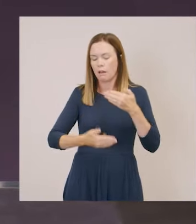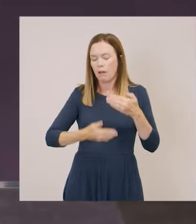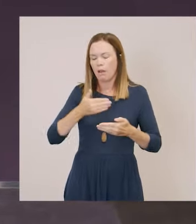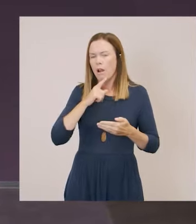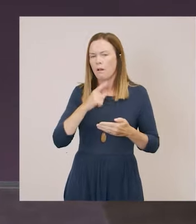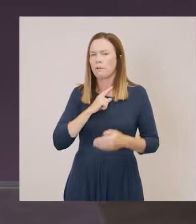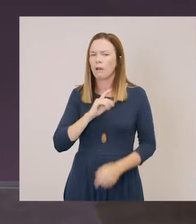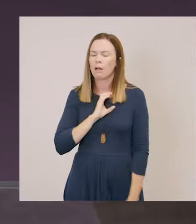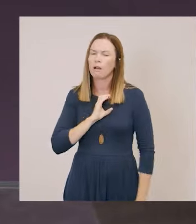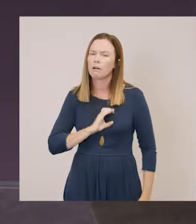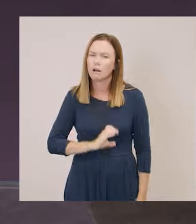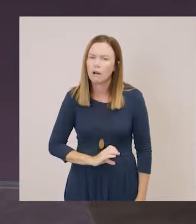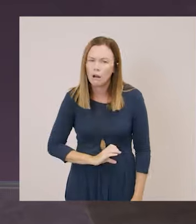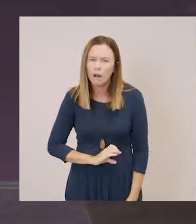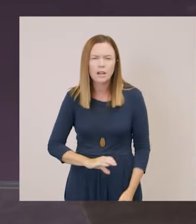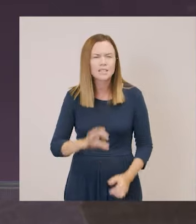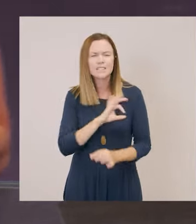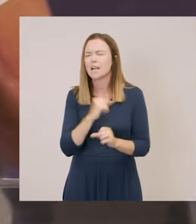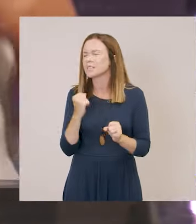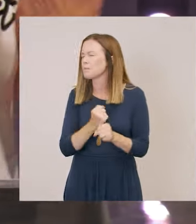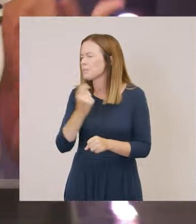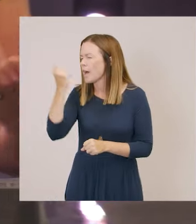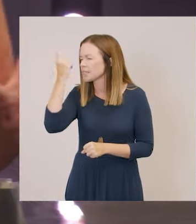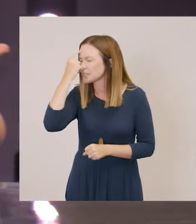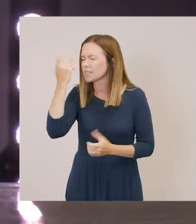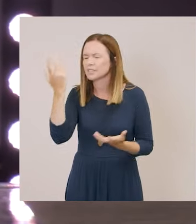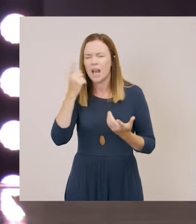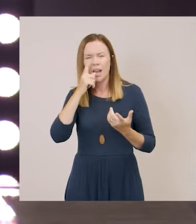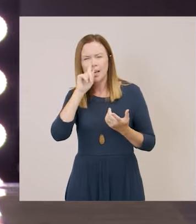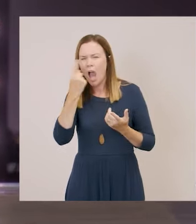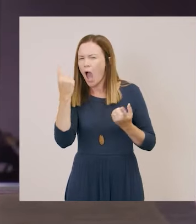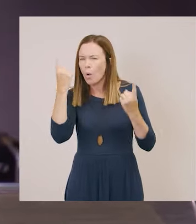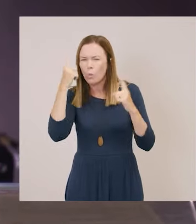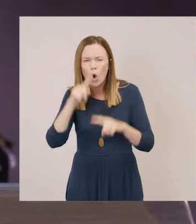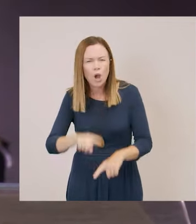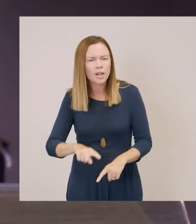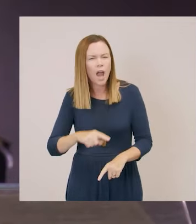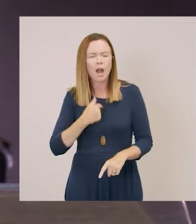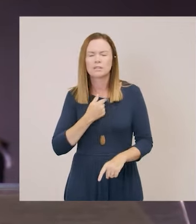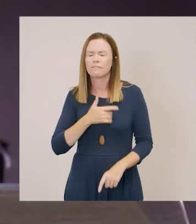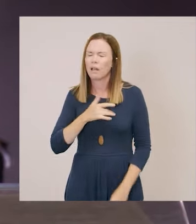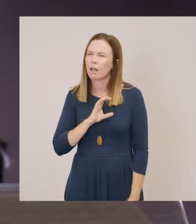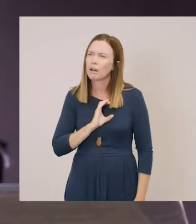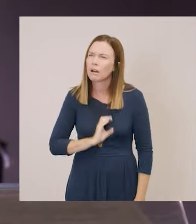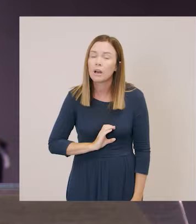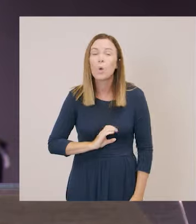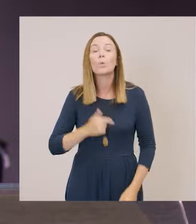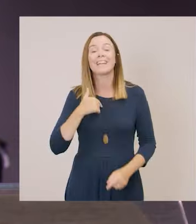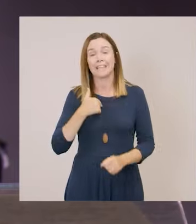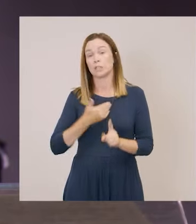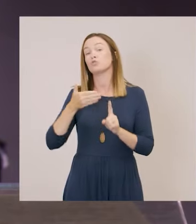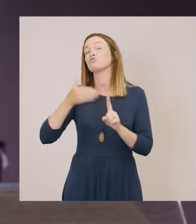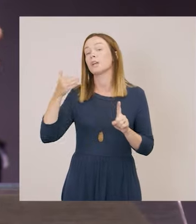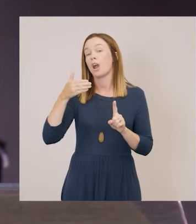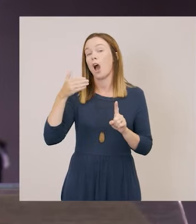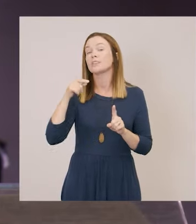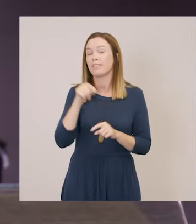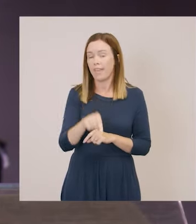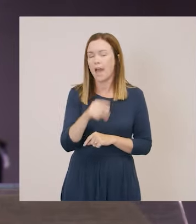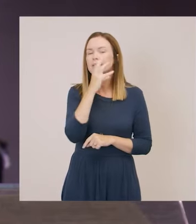so discouraged and it doesn't make sense and we can't quite work it out. And in that moment, we need to recognize it for what it is.